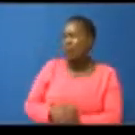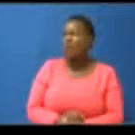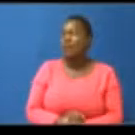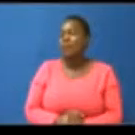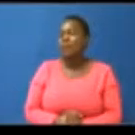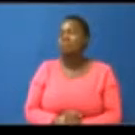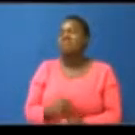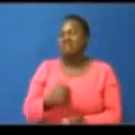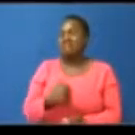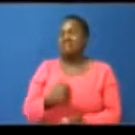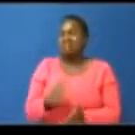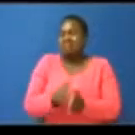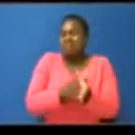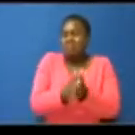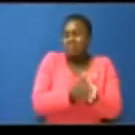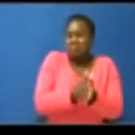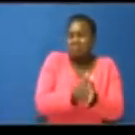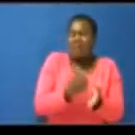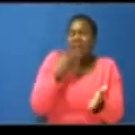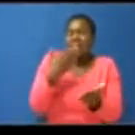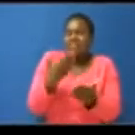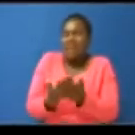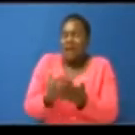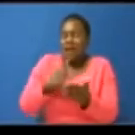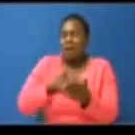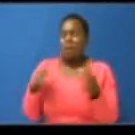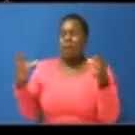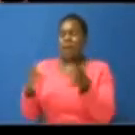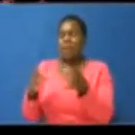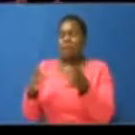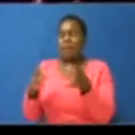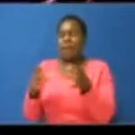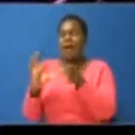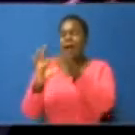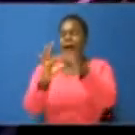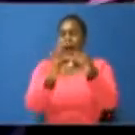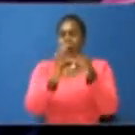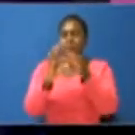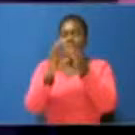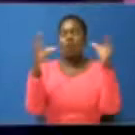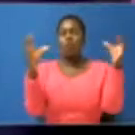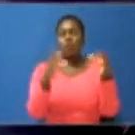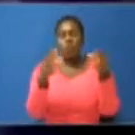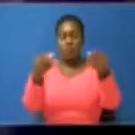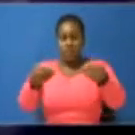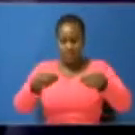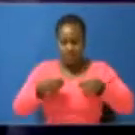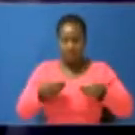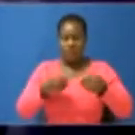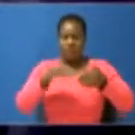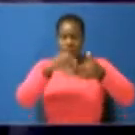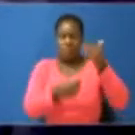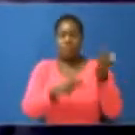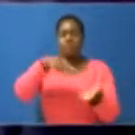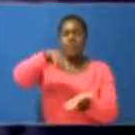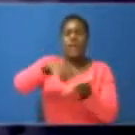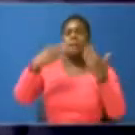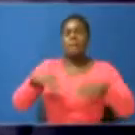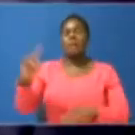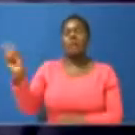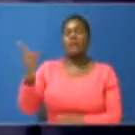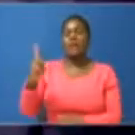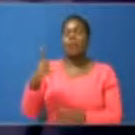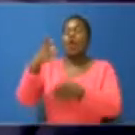you it feels exciting and i really thank our party azimiyah moja for earning me the ticket and for the people of